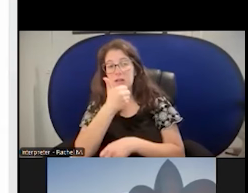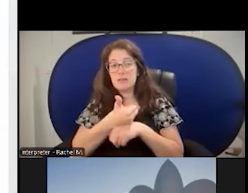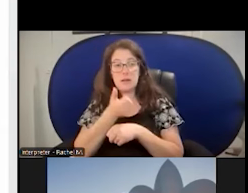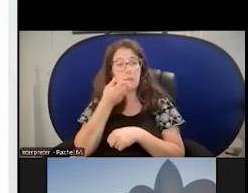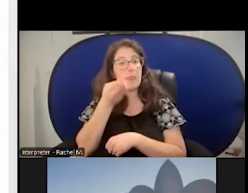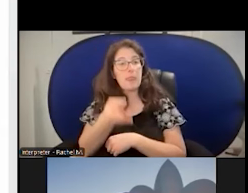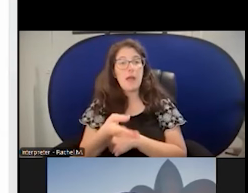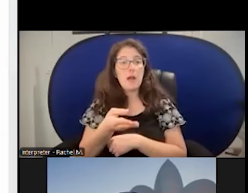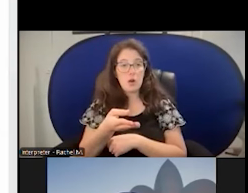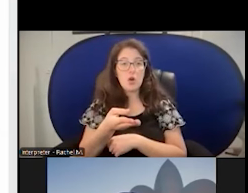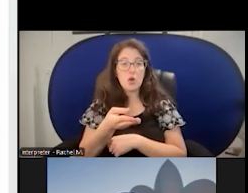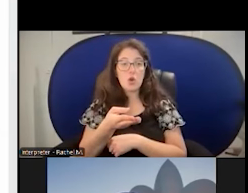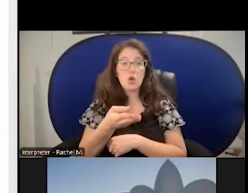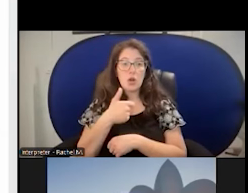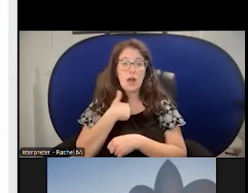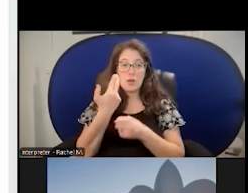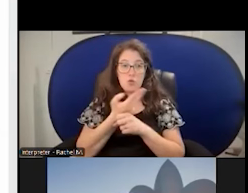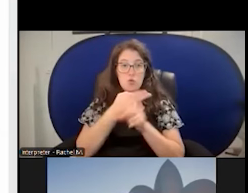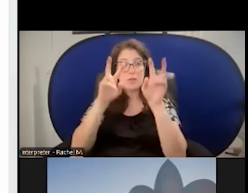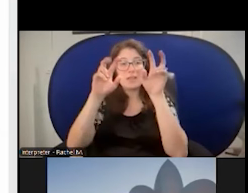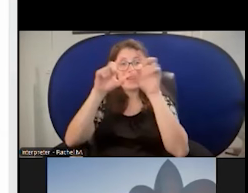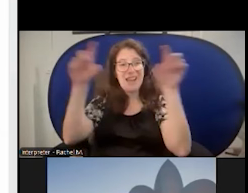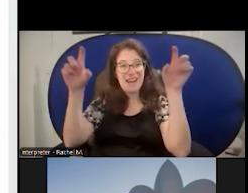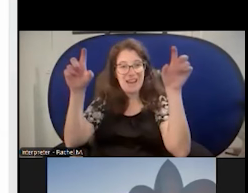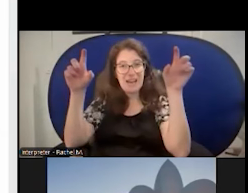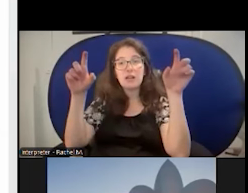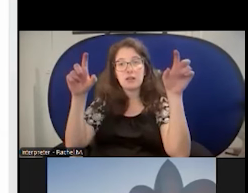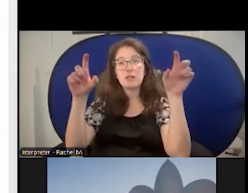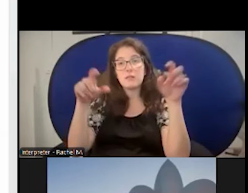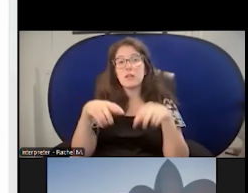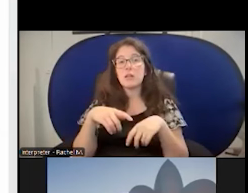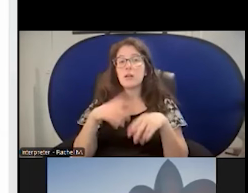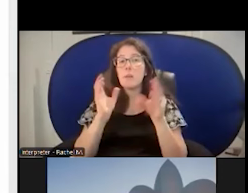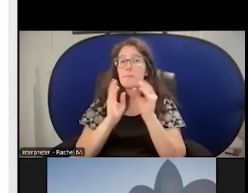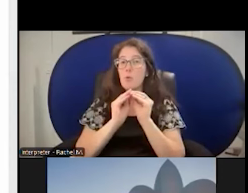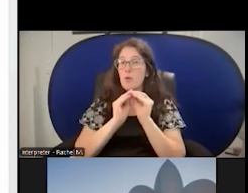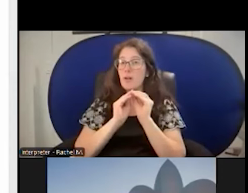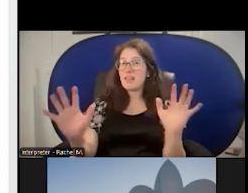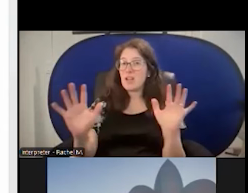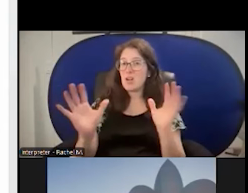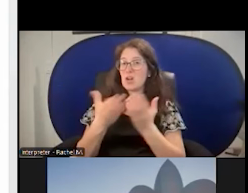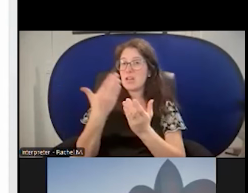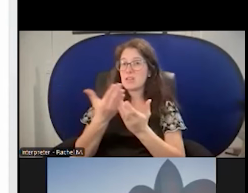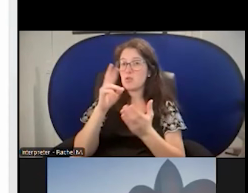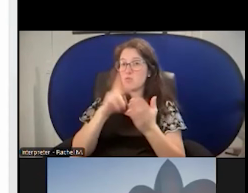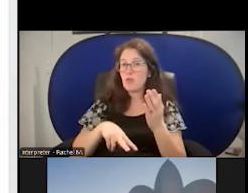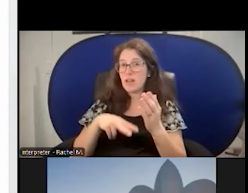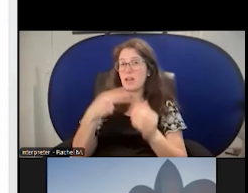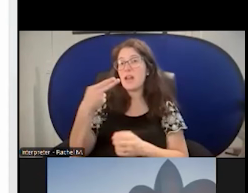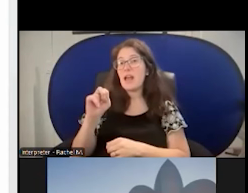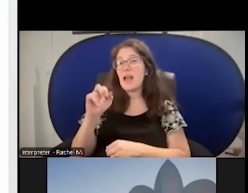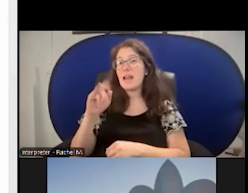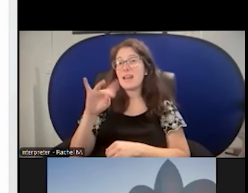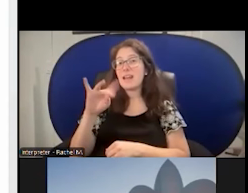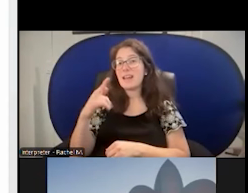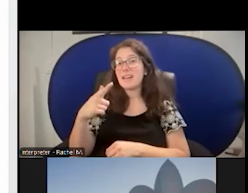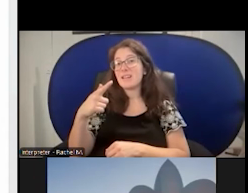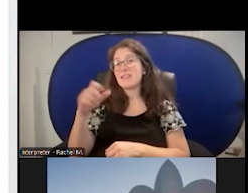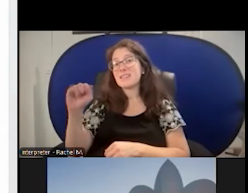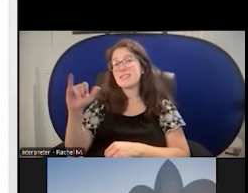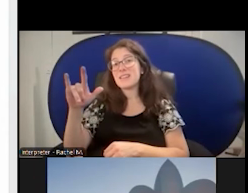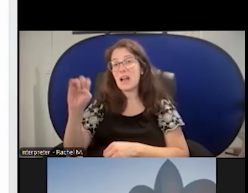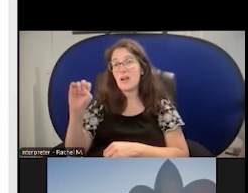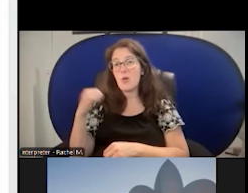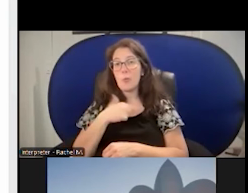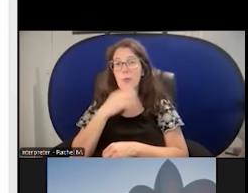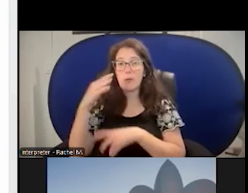make the font easier to read and more noticeable than just regular font. And we'll talk about heading styles in Moodle in a second. All